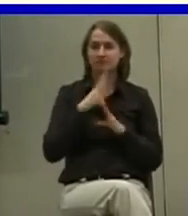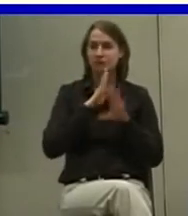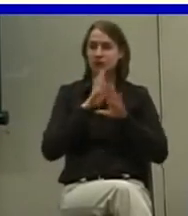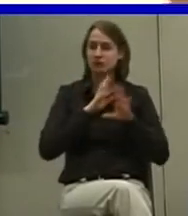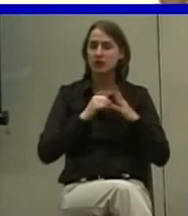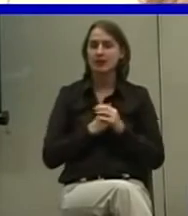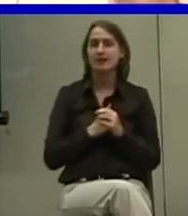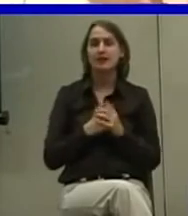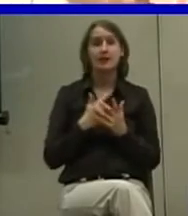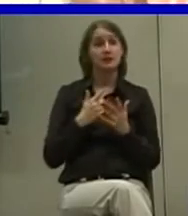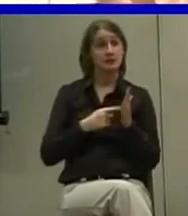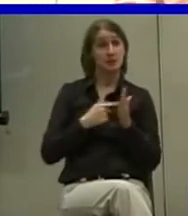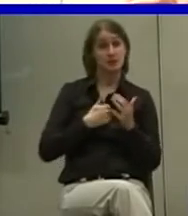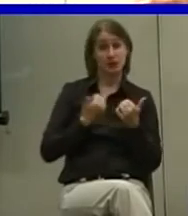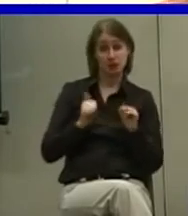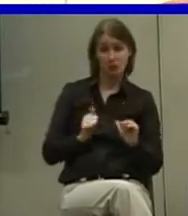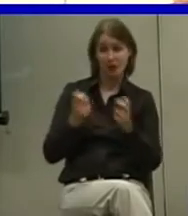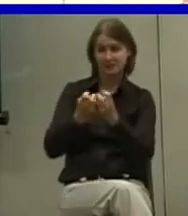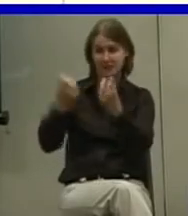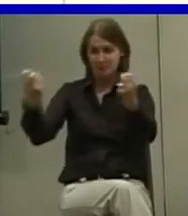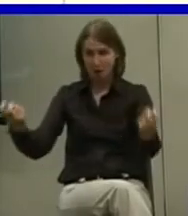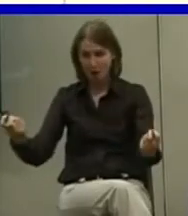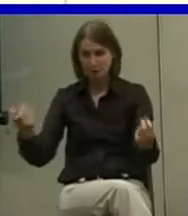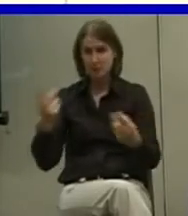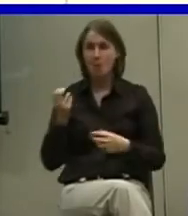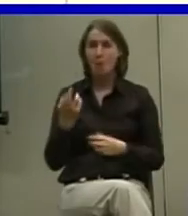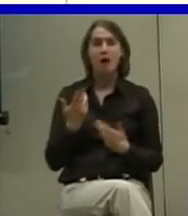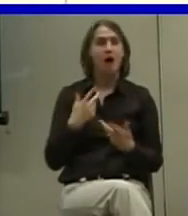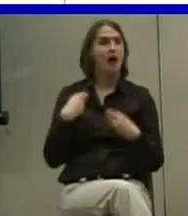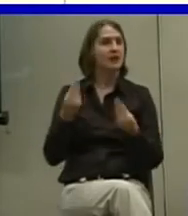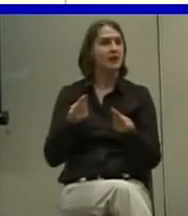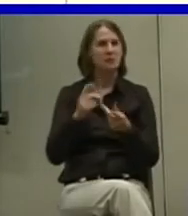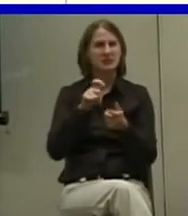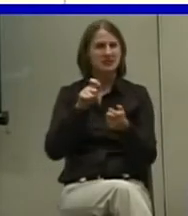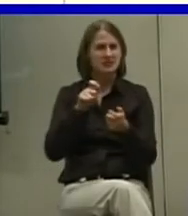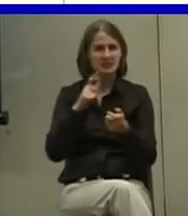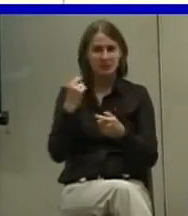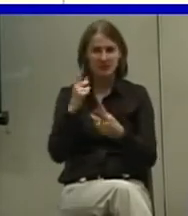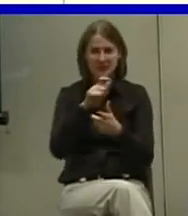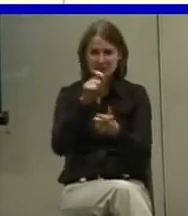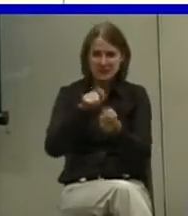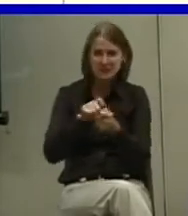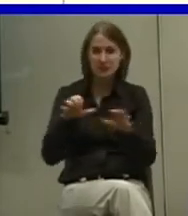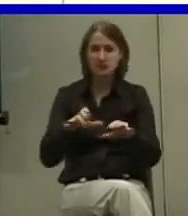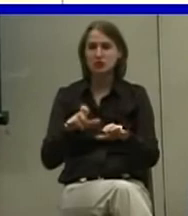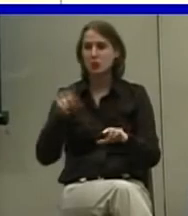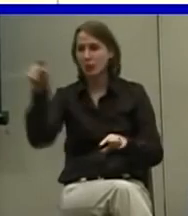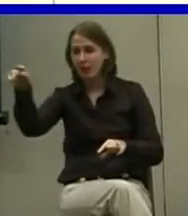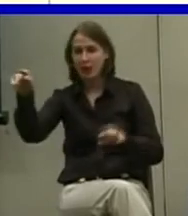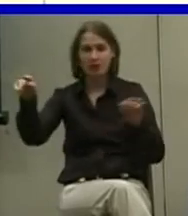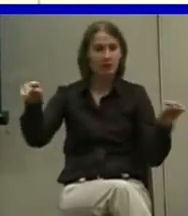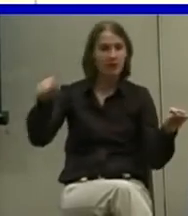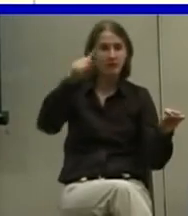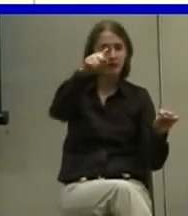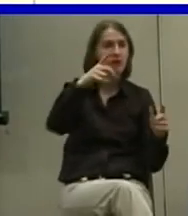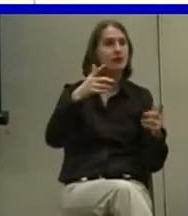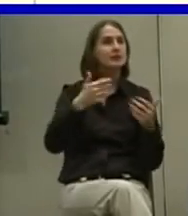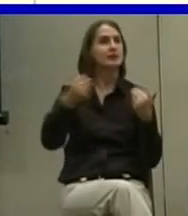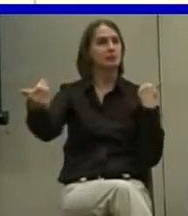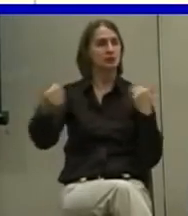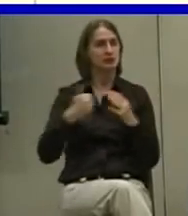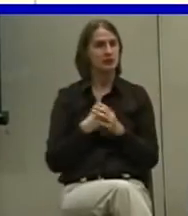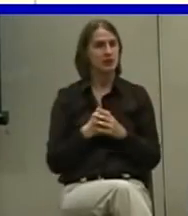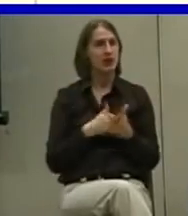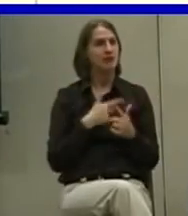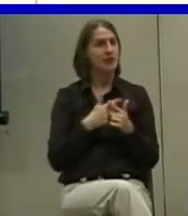tried. Sometimes I'll try to have them sit apart, or I'll give them all something really specific to do in different places of the class. And a lot of times, too, what I'll do